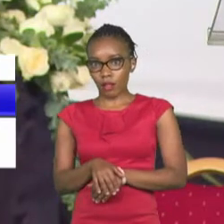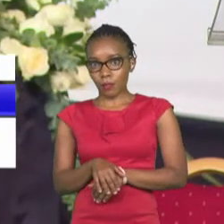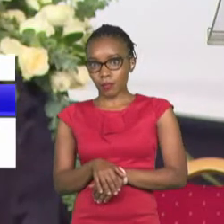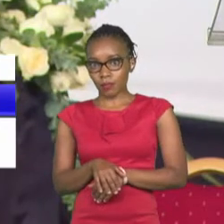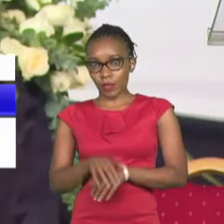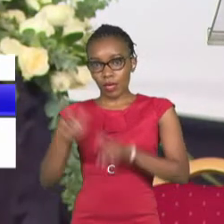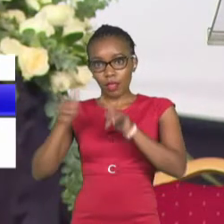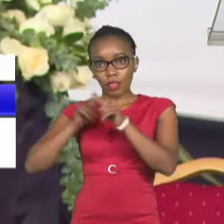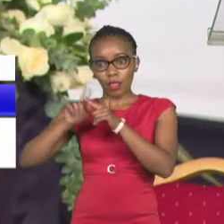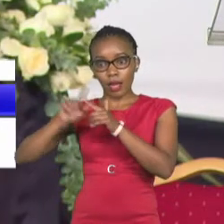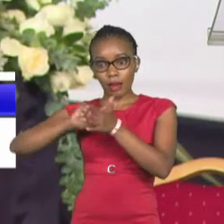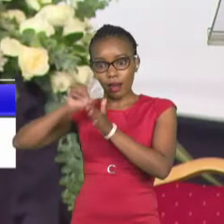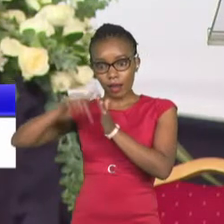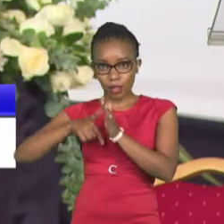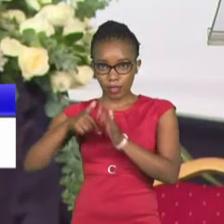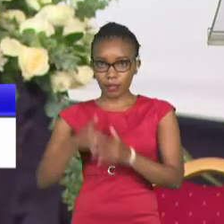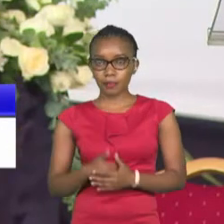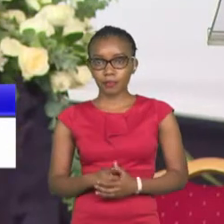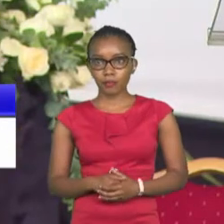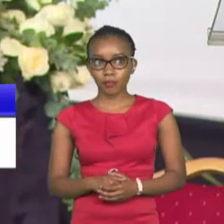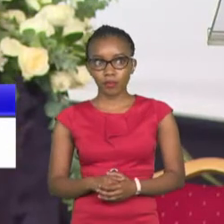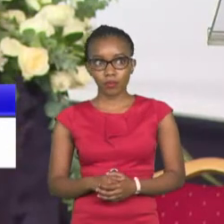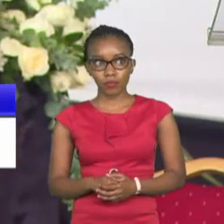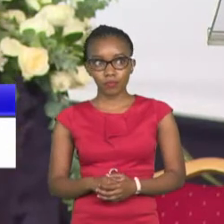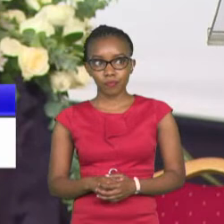eventually as